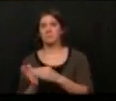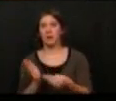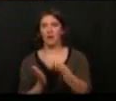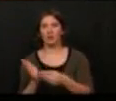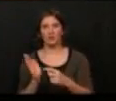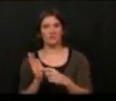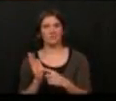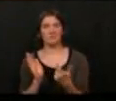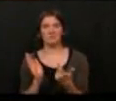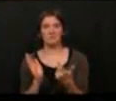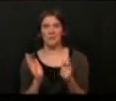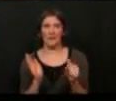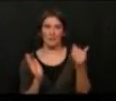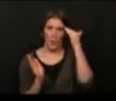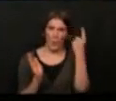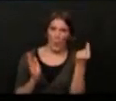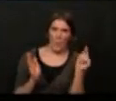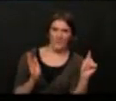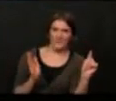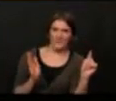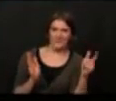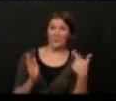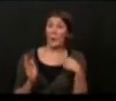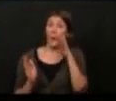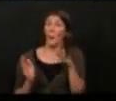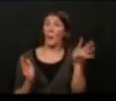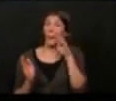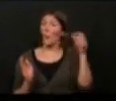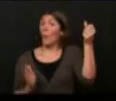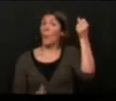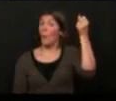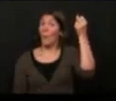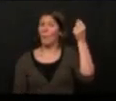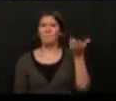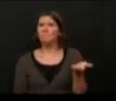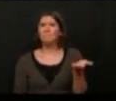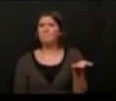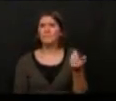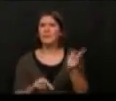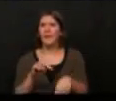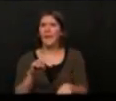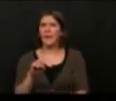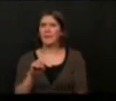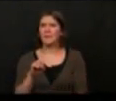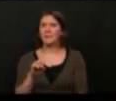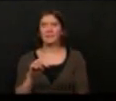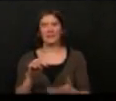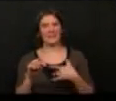we're going in relationship to that. And I don't know how the other board members feel, but to me,